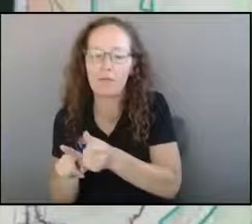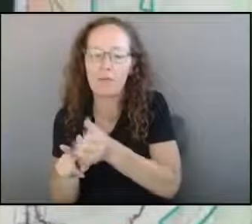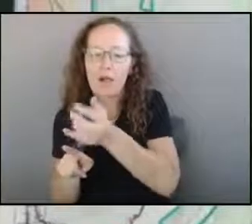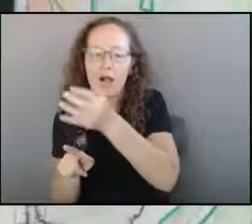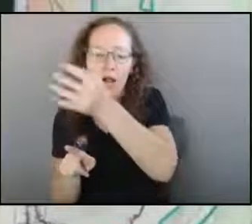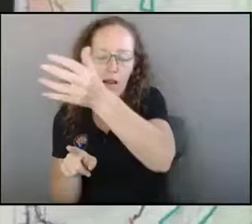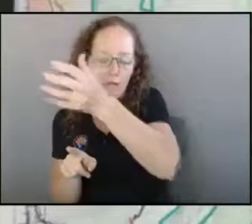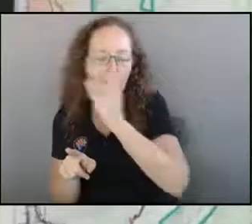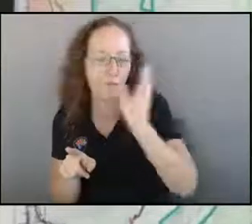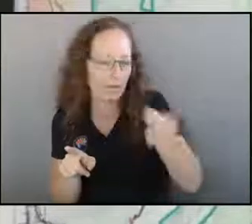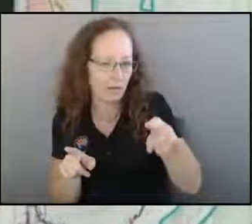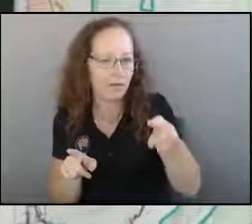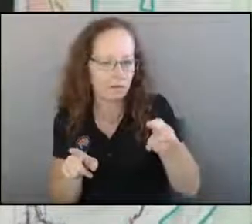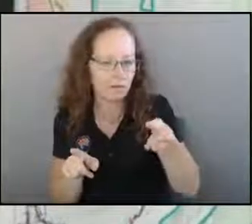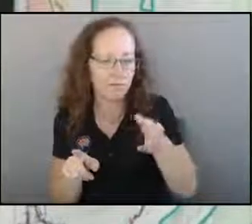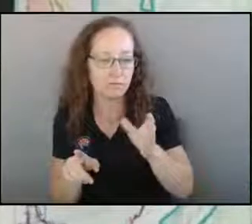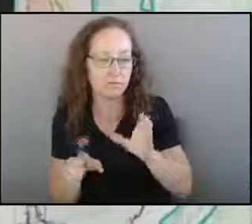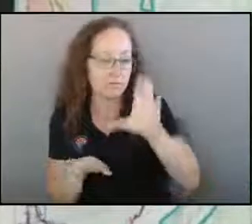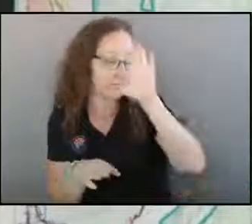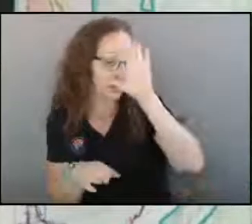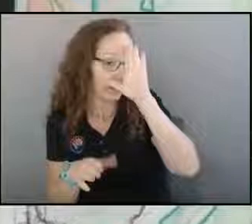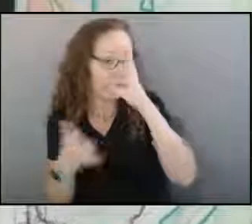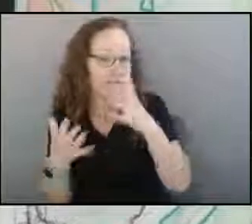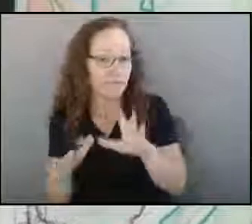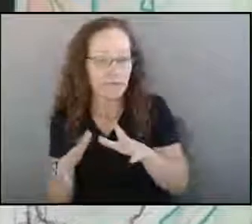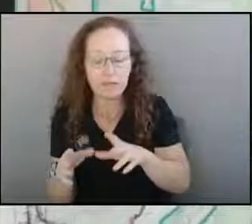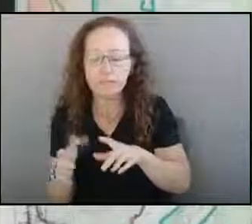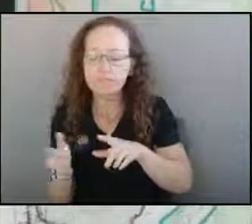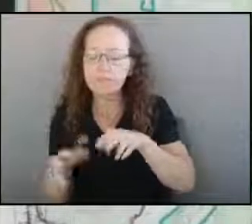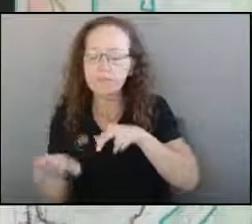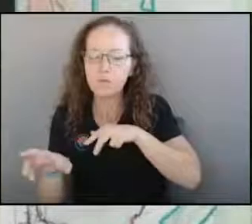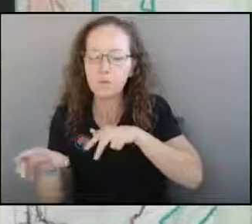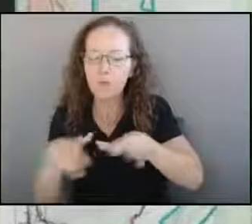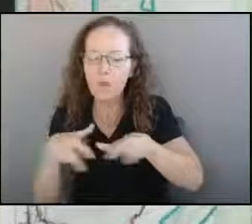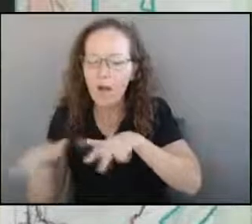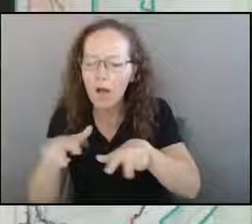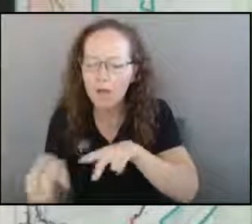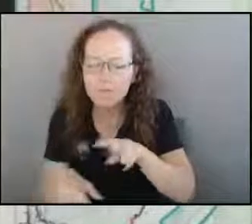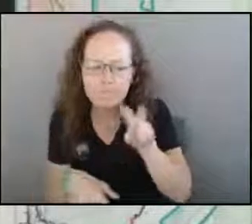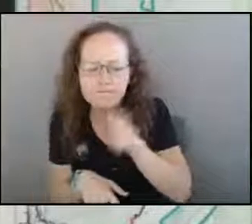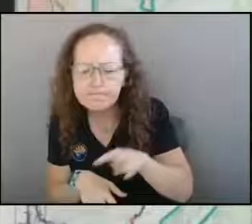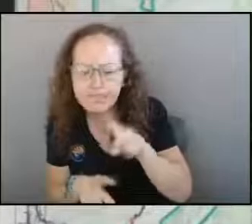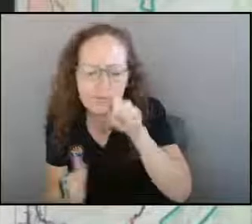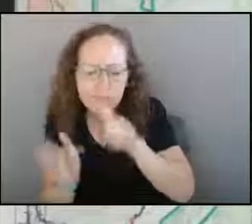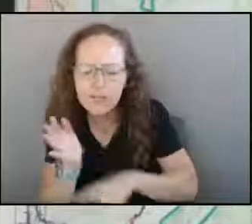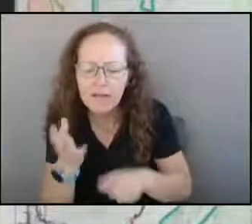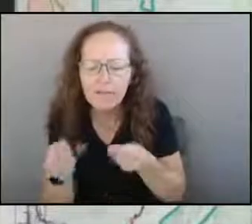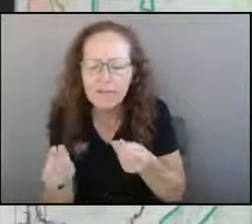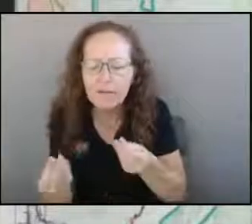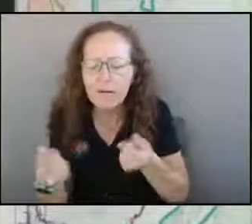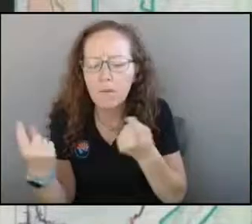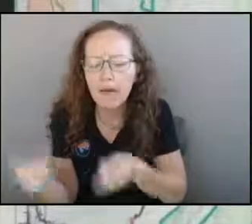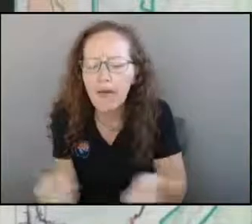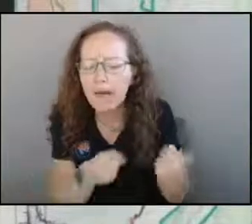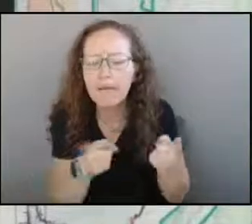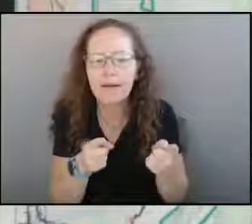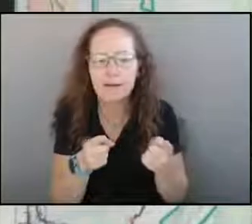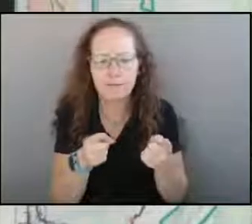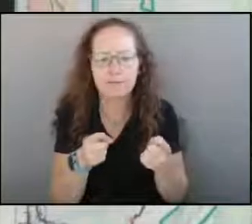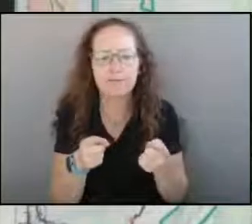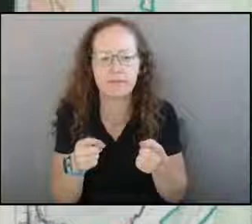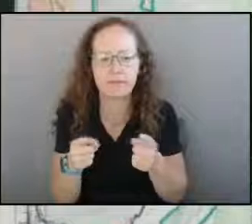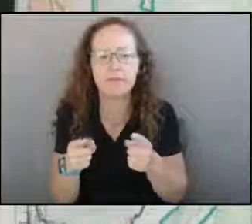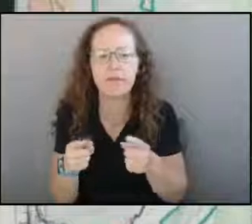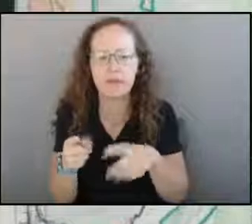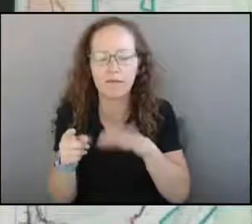folks did a lot of ground truthing between these different colored lines you see here, and have come up with a selection